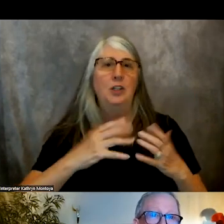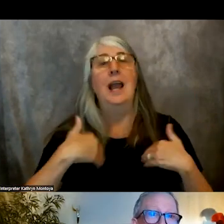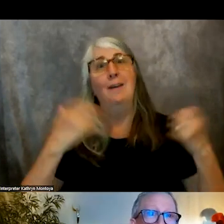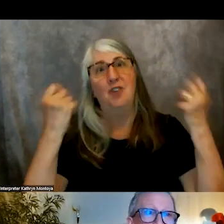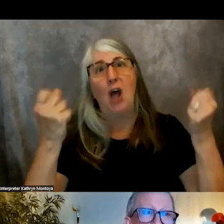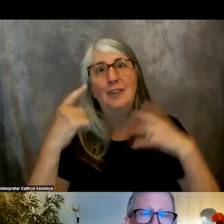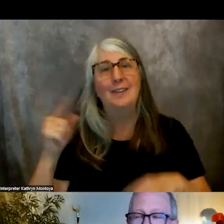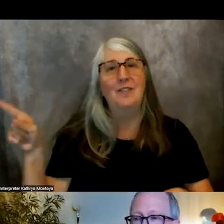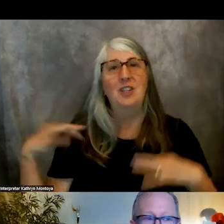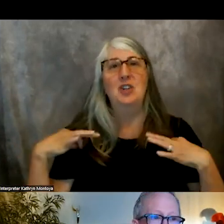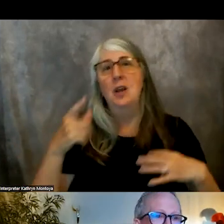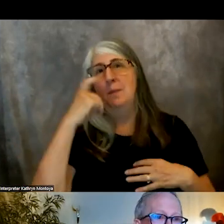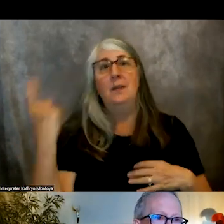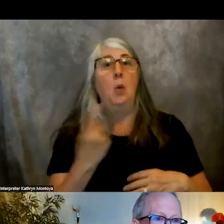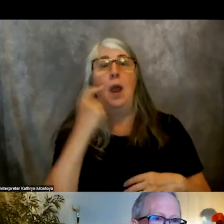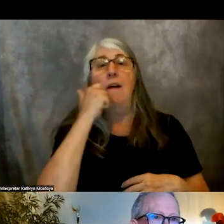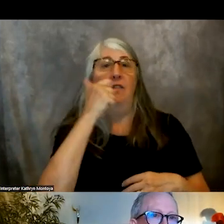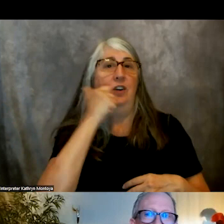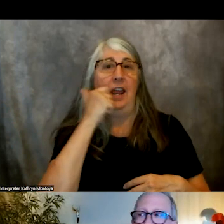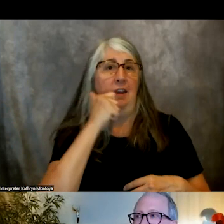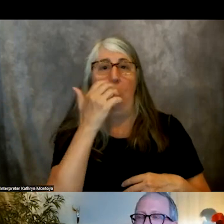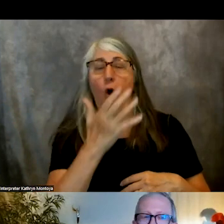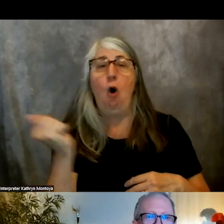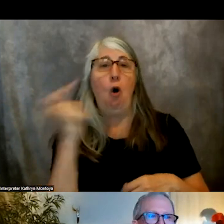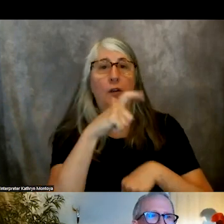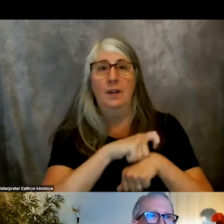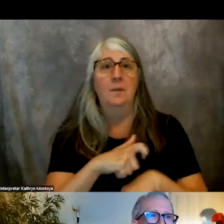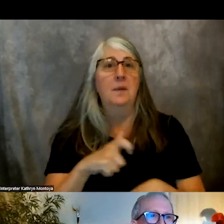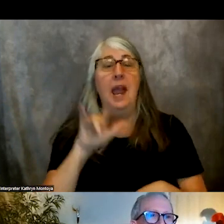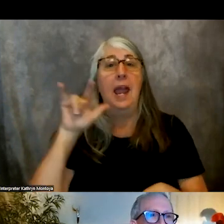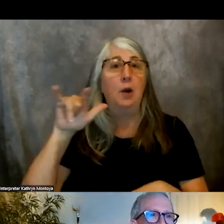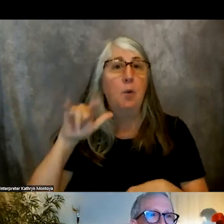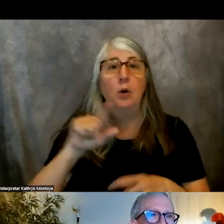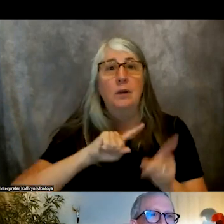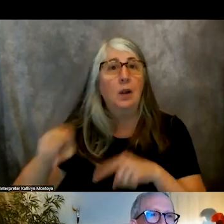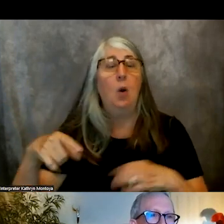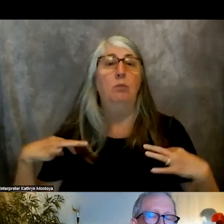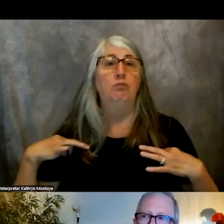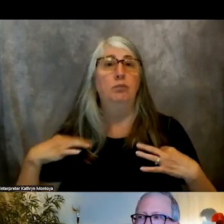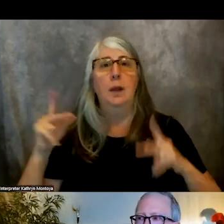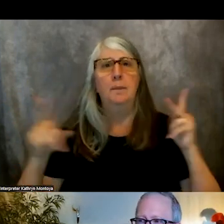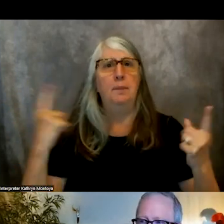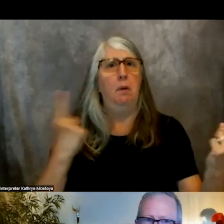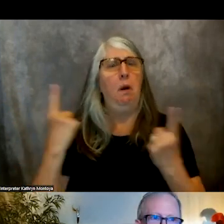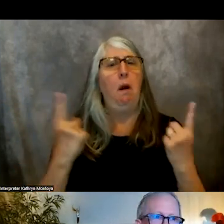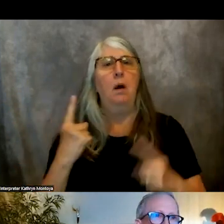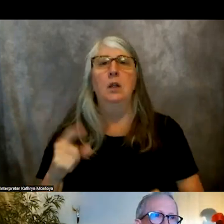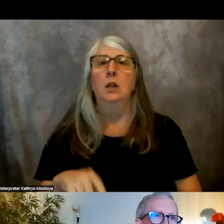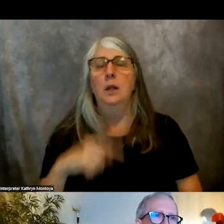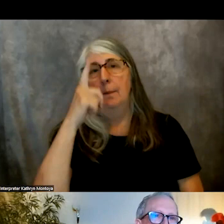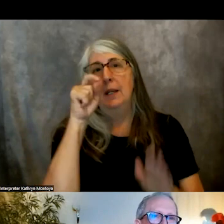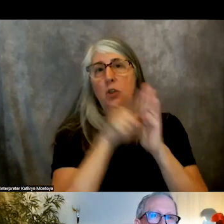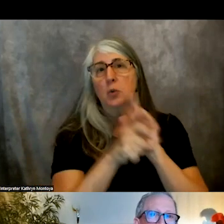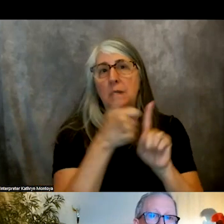these because I wear it all the time. And I'm in airports. People come up all the time. And the Suicide and Crisis